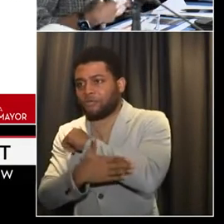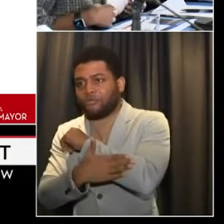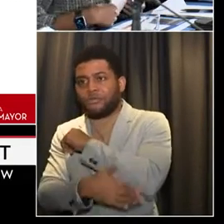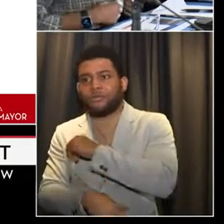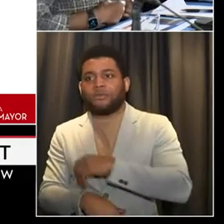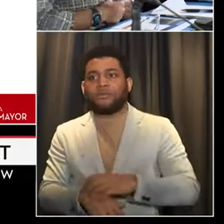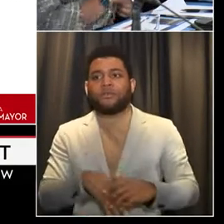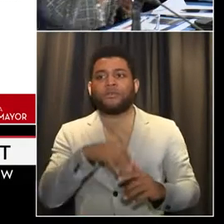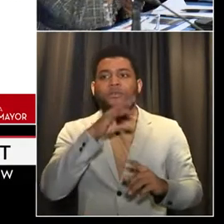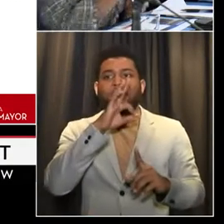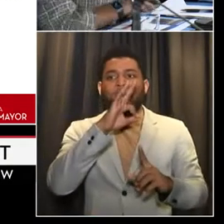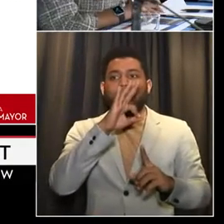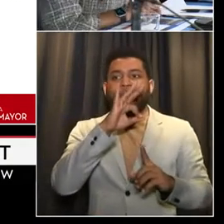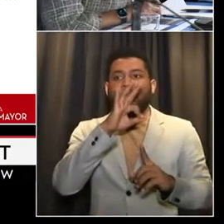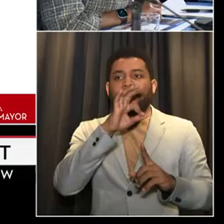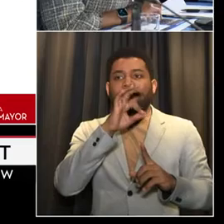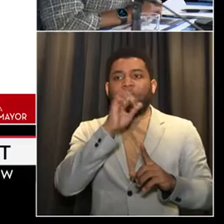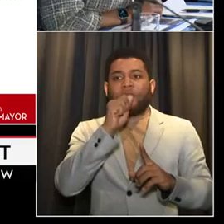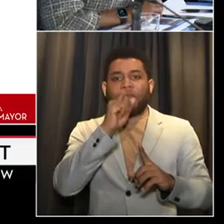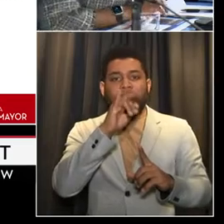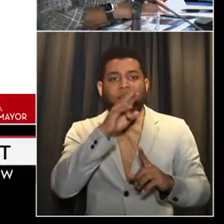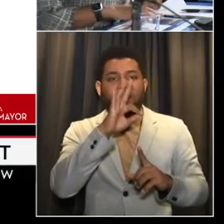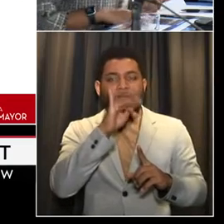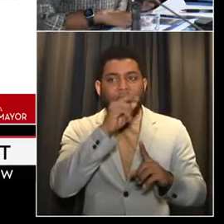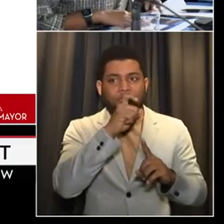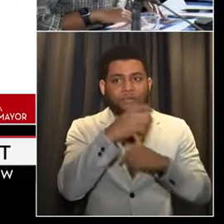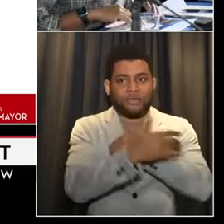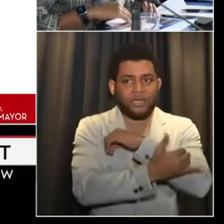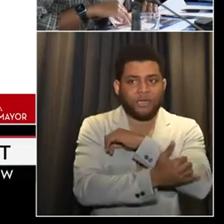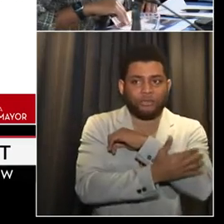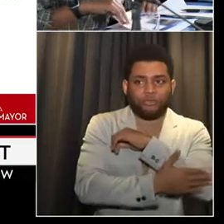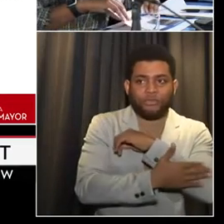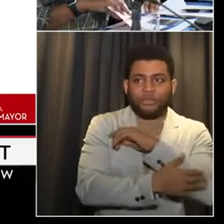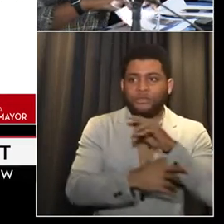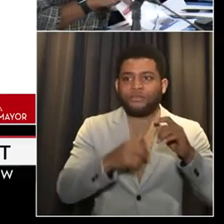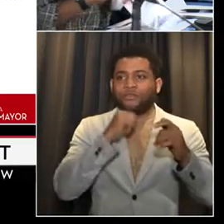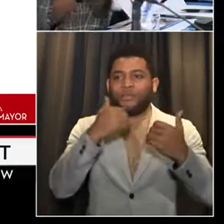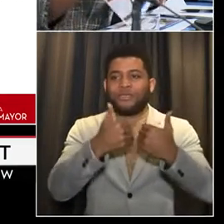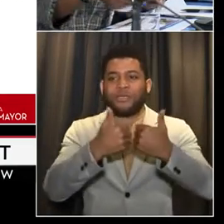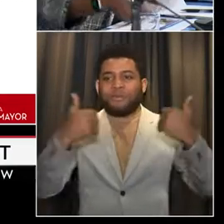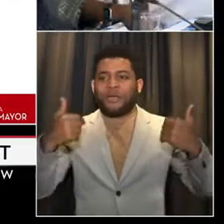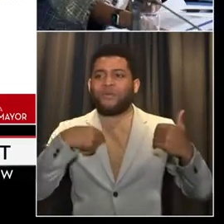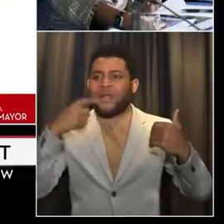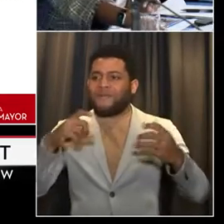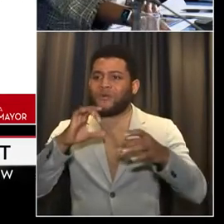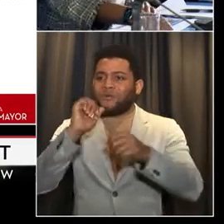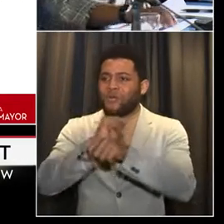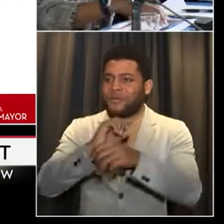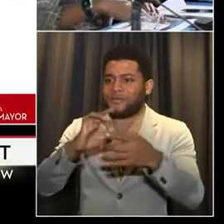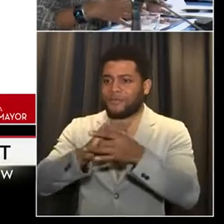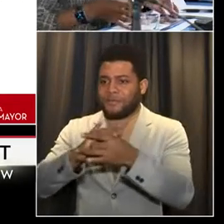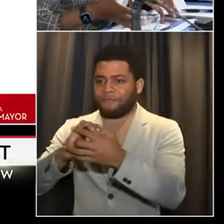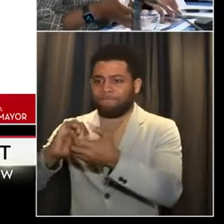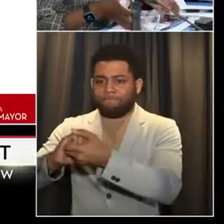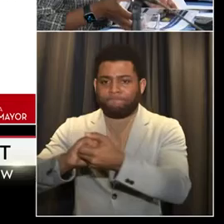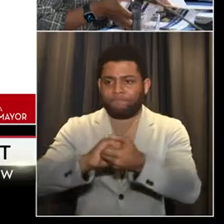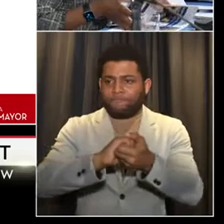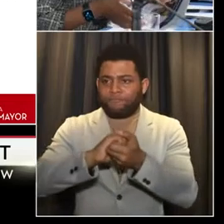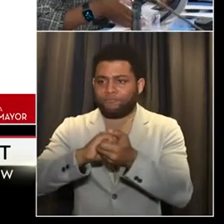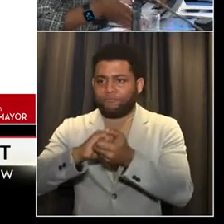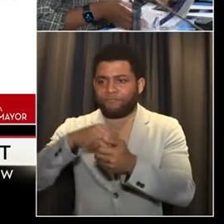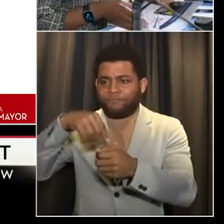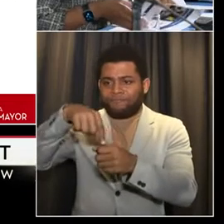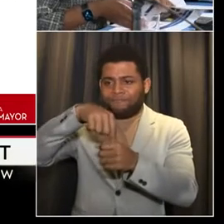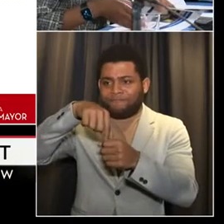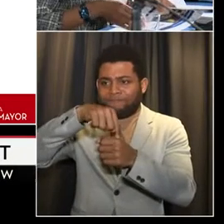are all affected, and so we are on track to launch in February for that. And removing guns from